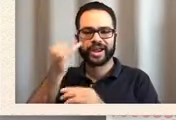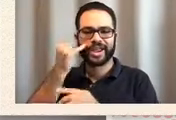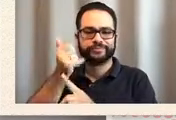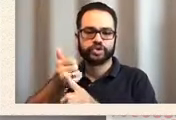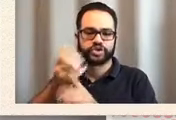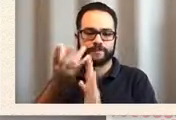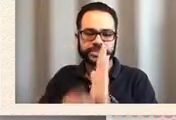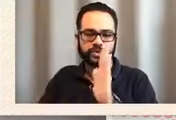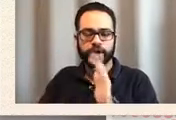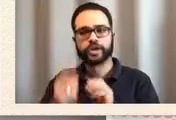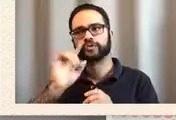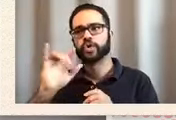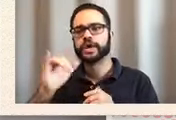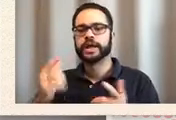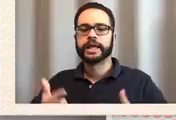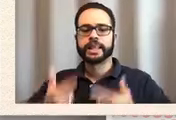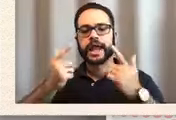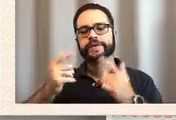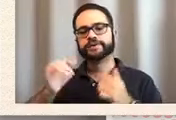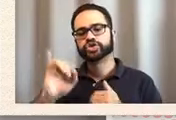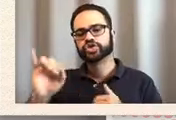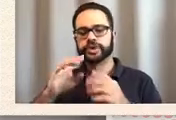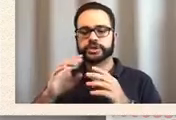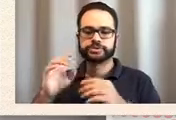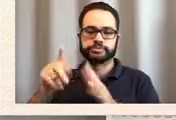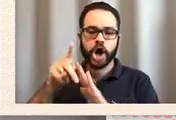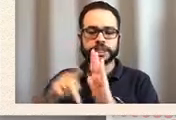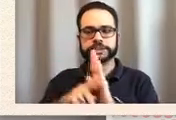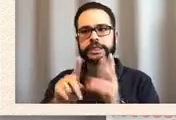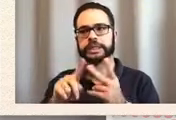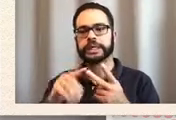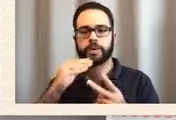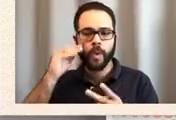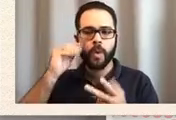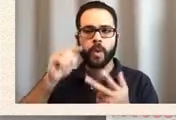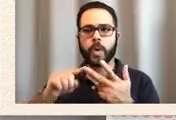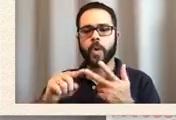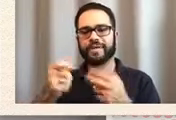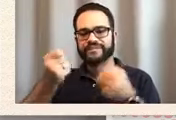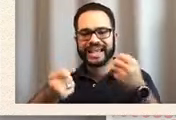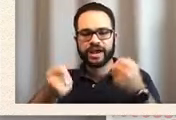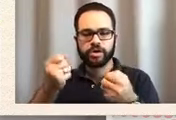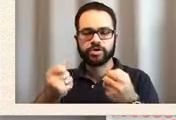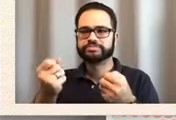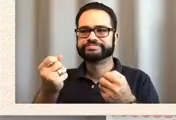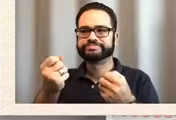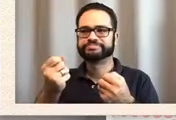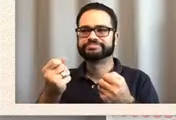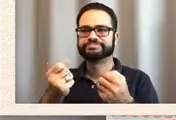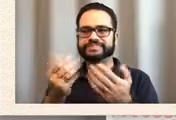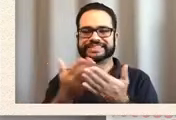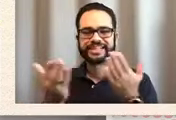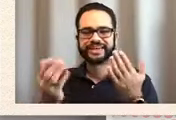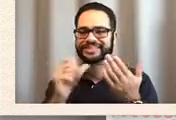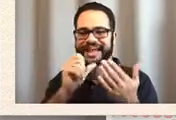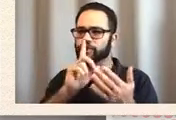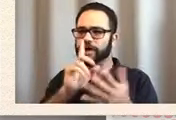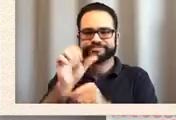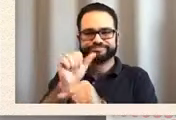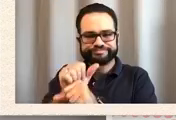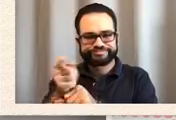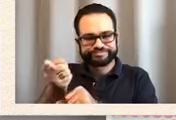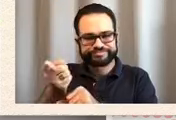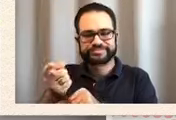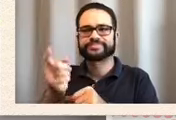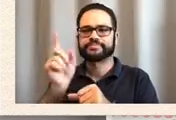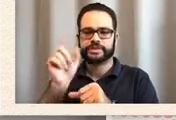insurance policy, homes, vehicles, stuff that's not really liquid. That's what a special needs trust does. It allows you